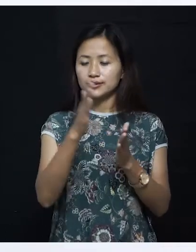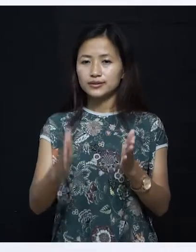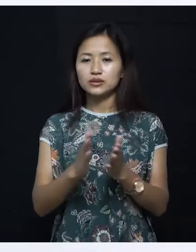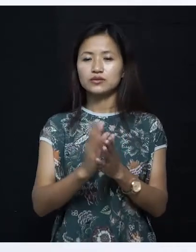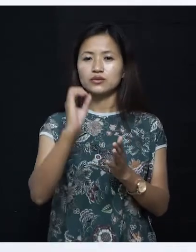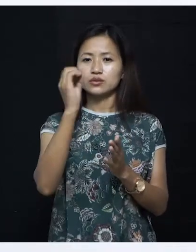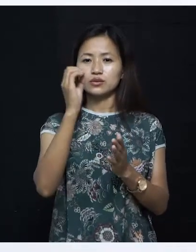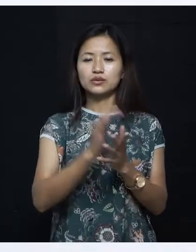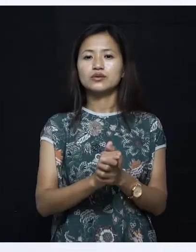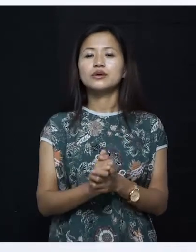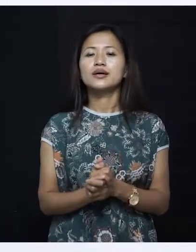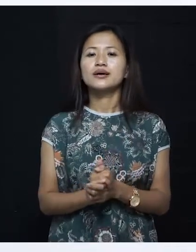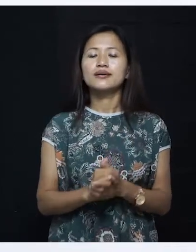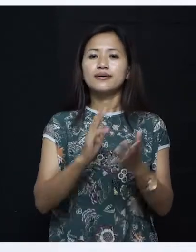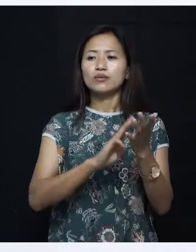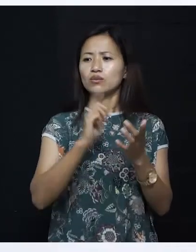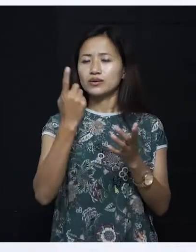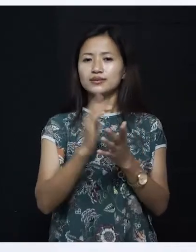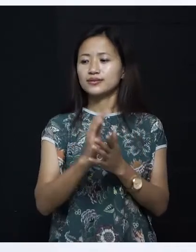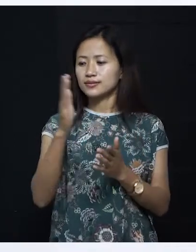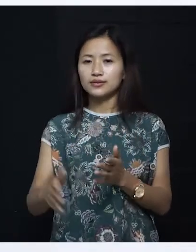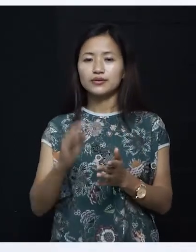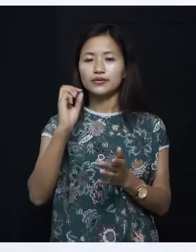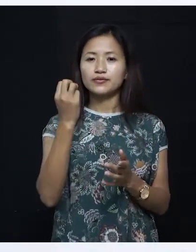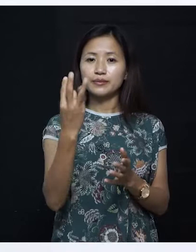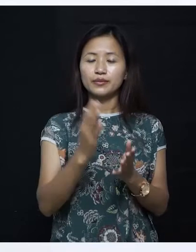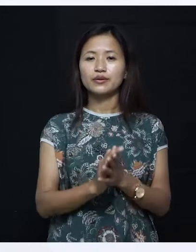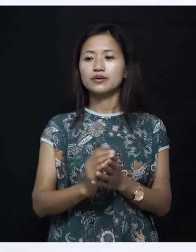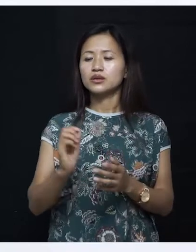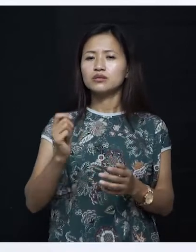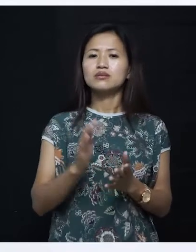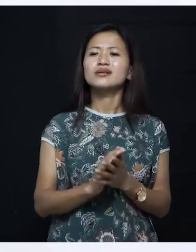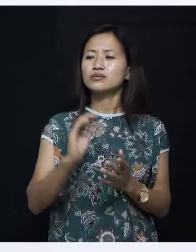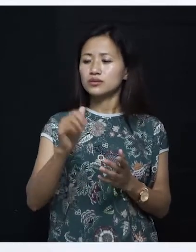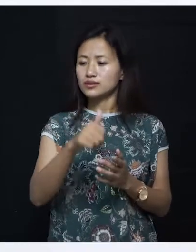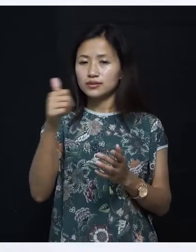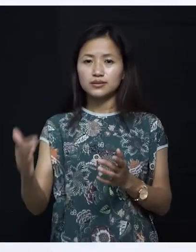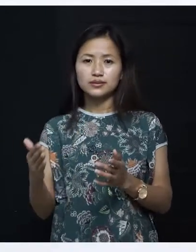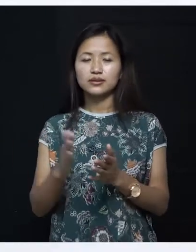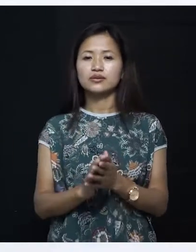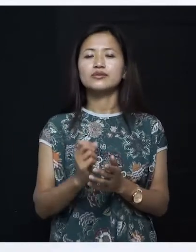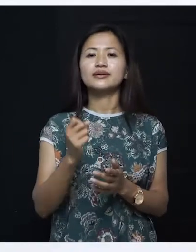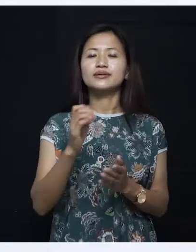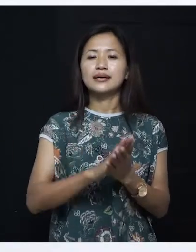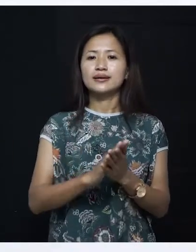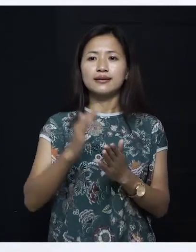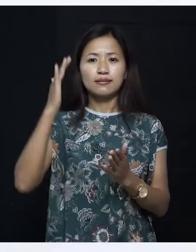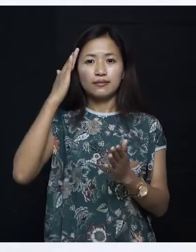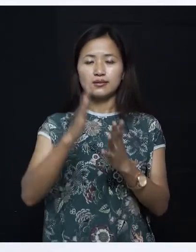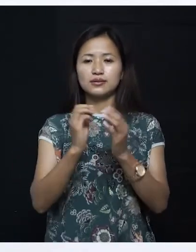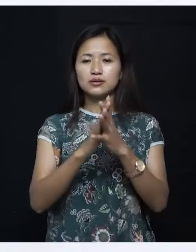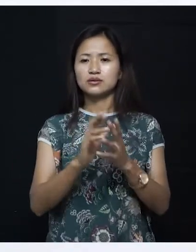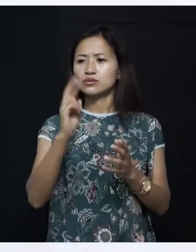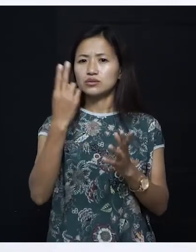it? On one side we have the number, then on the other side we have the head, or we call it as the head or tail. So here when we say two